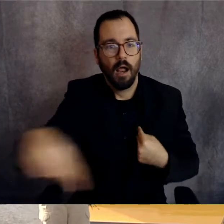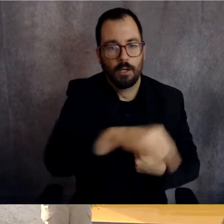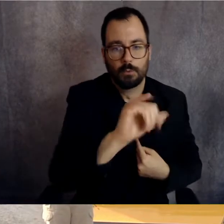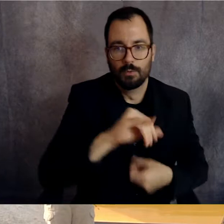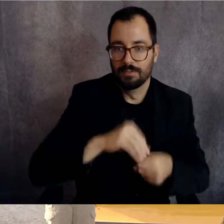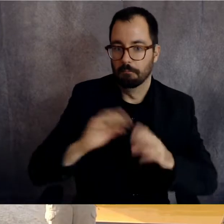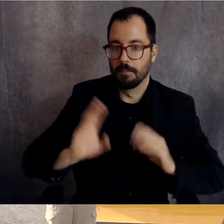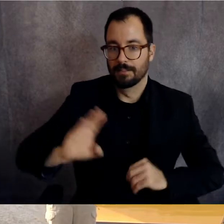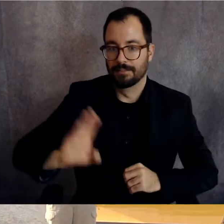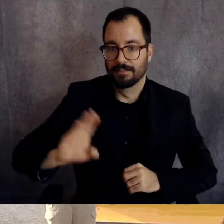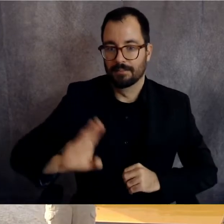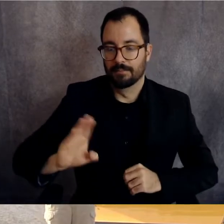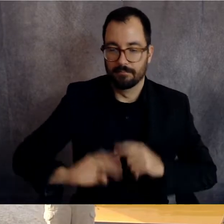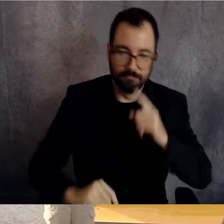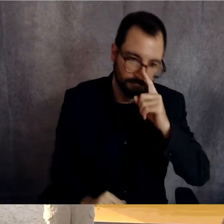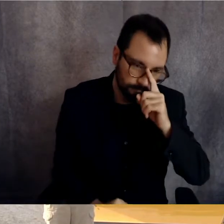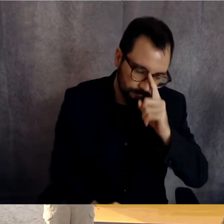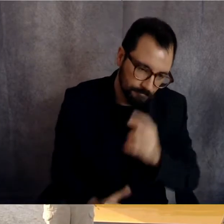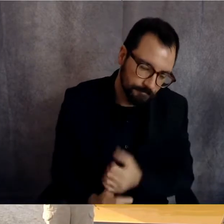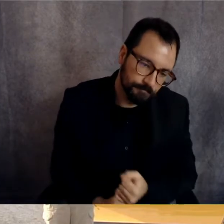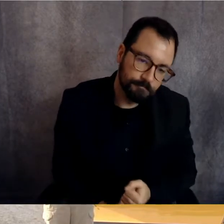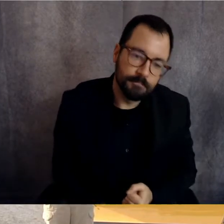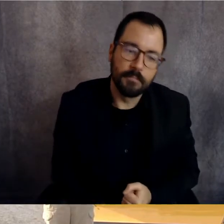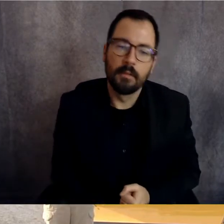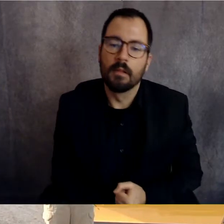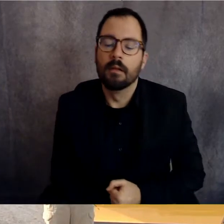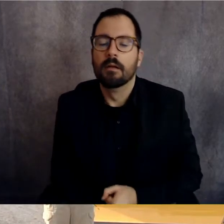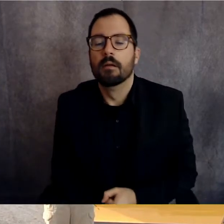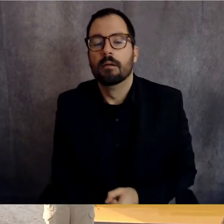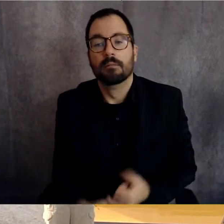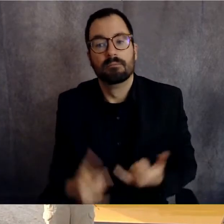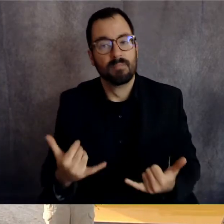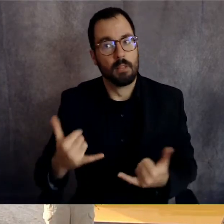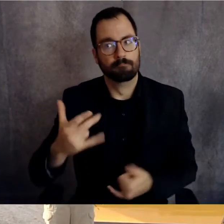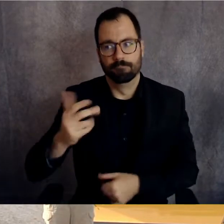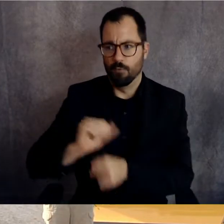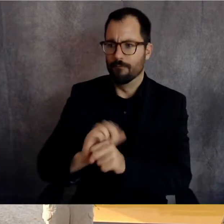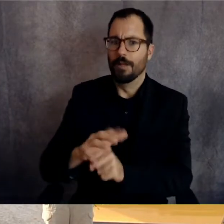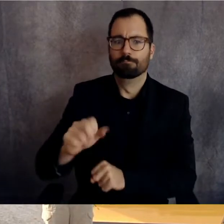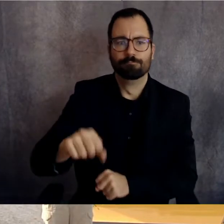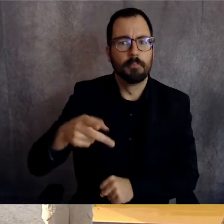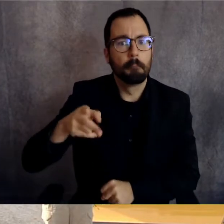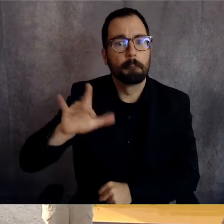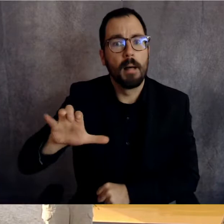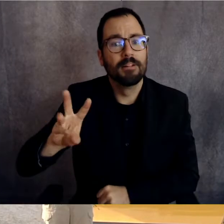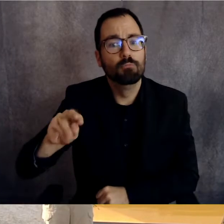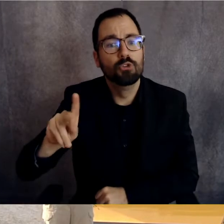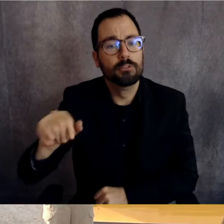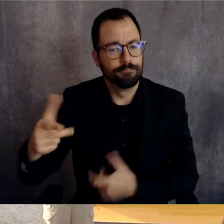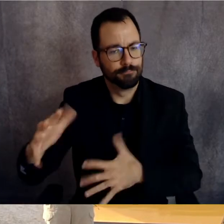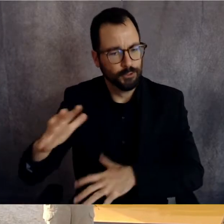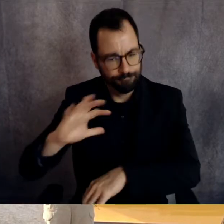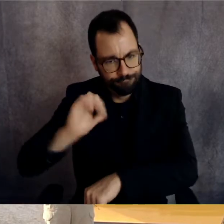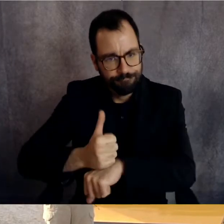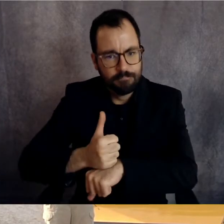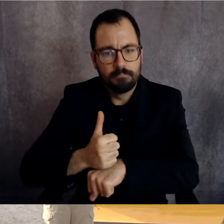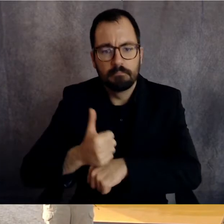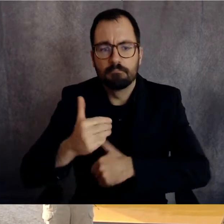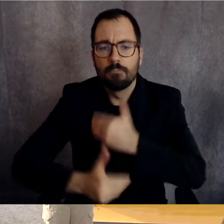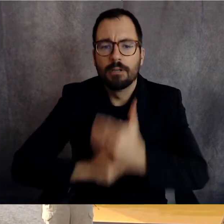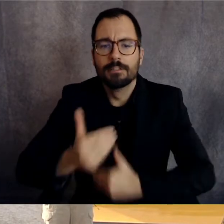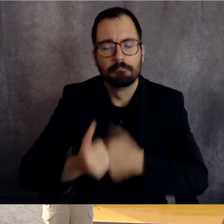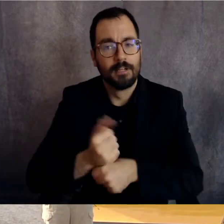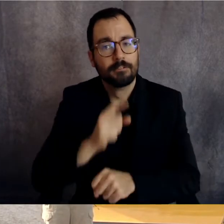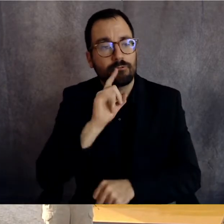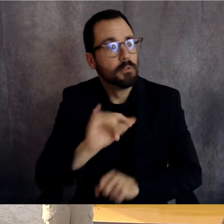our Public Works has in place new operation procedures to ensure that everyone remains safe and workers can comply with